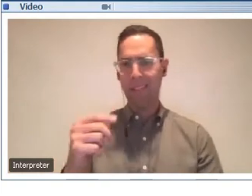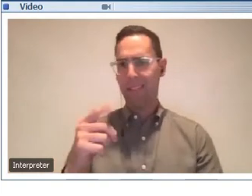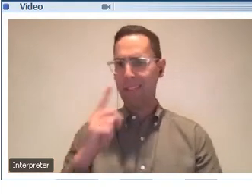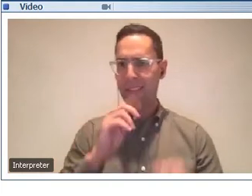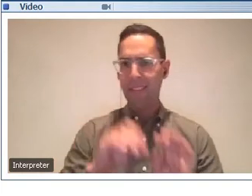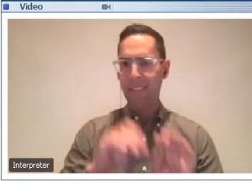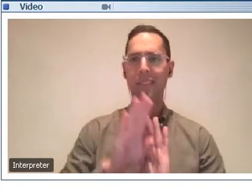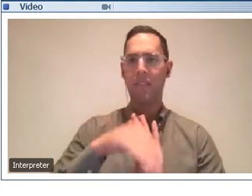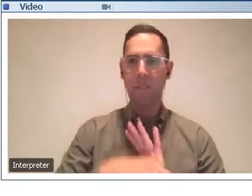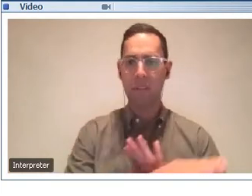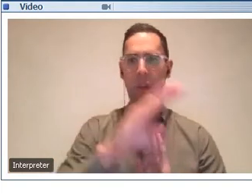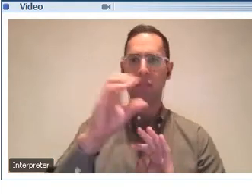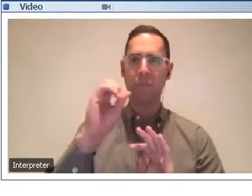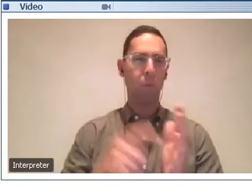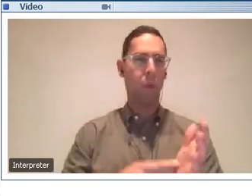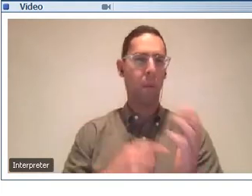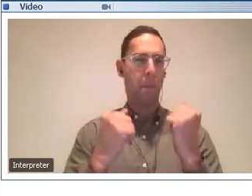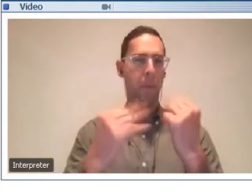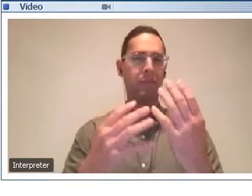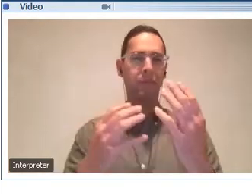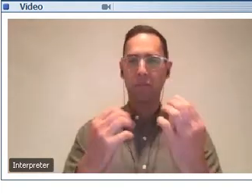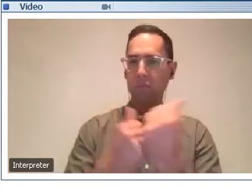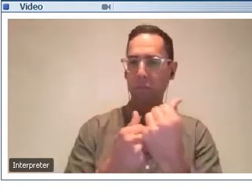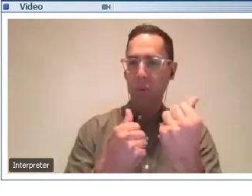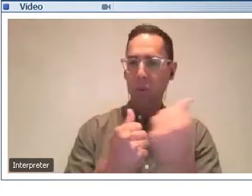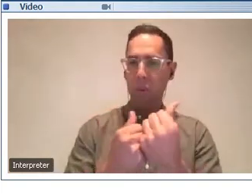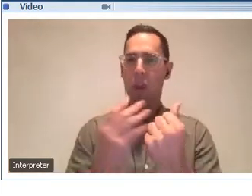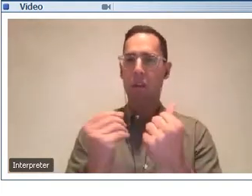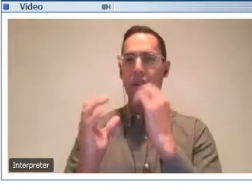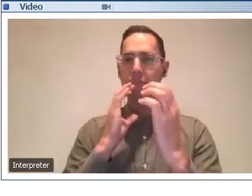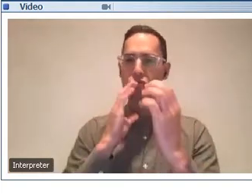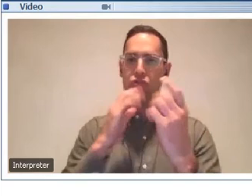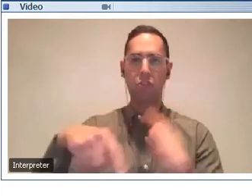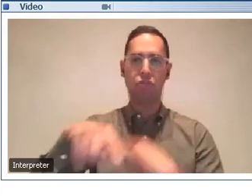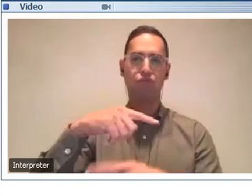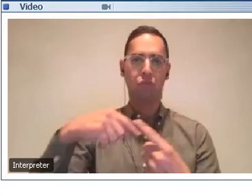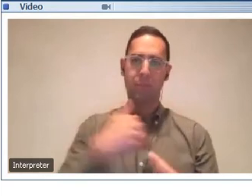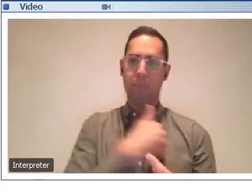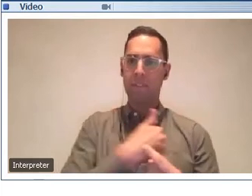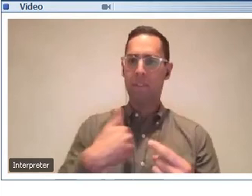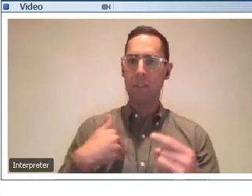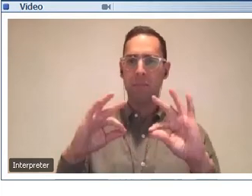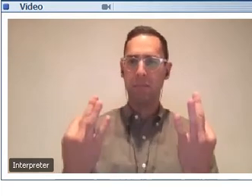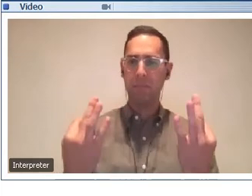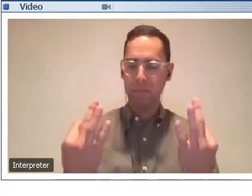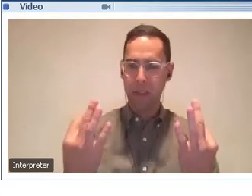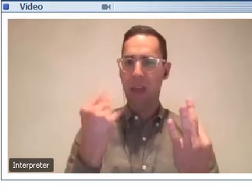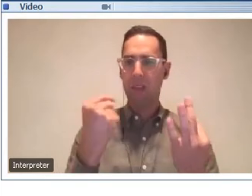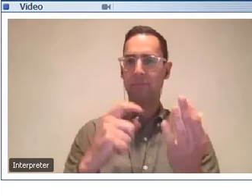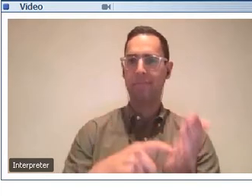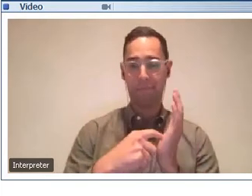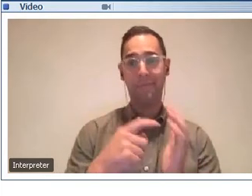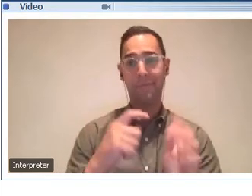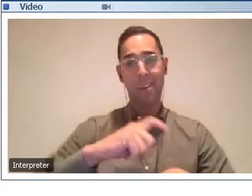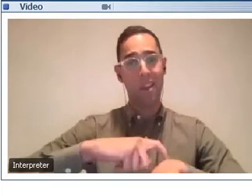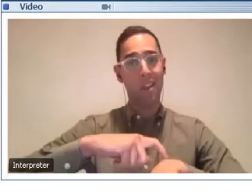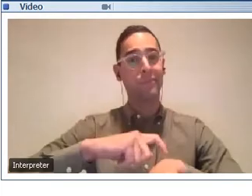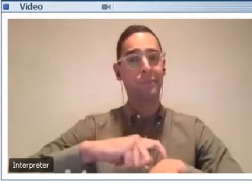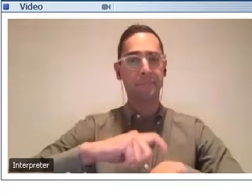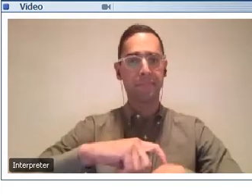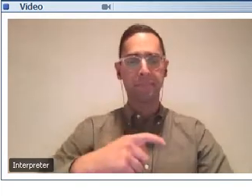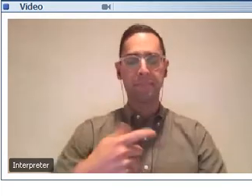required a lot of communication between family members, and it required a lot of time. And in the end, as I mentioned,